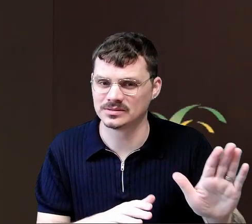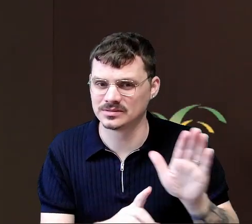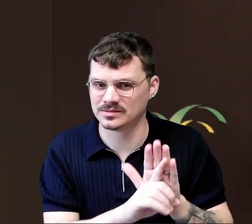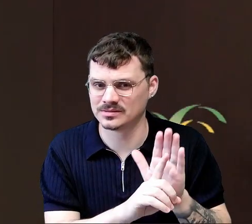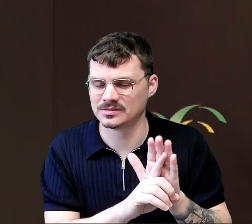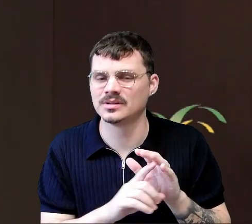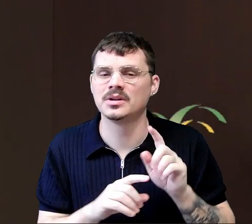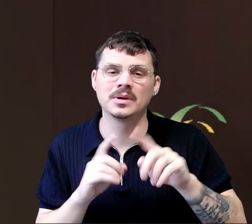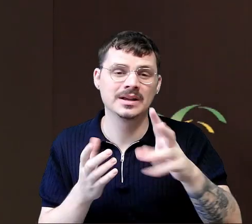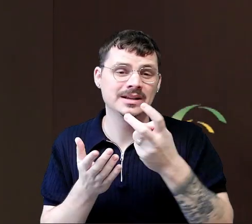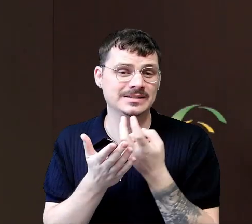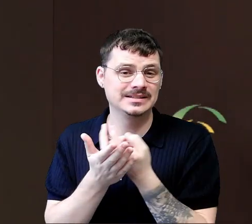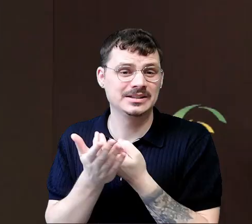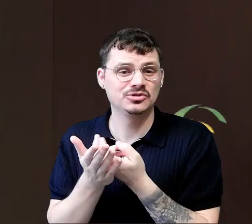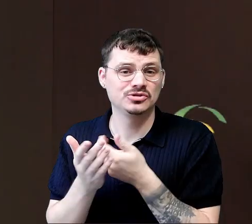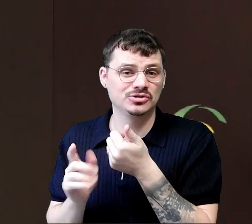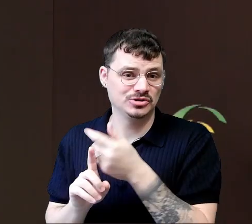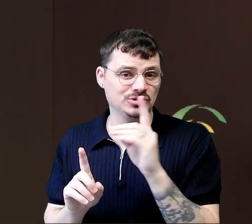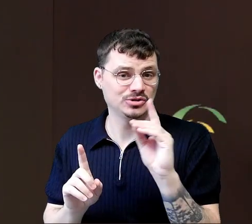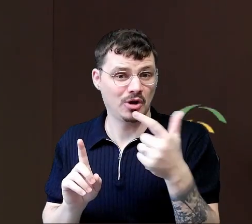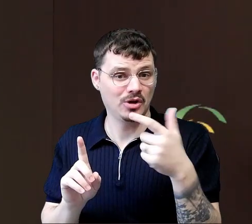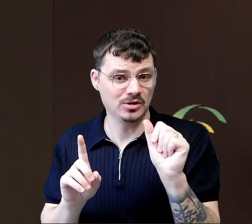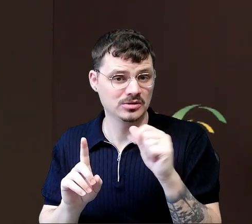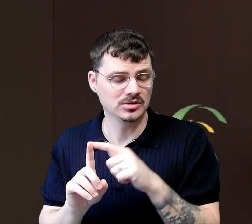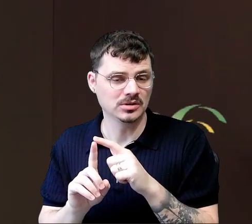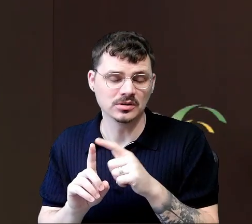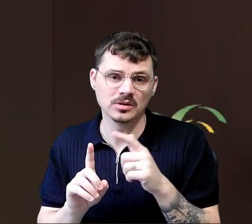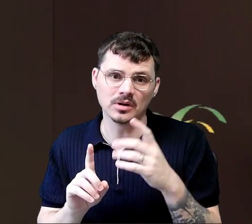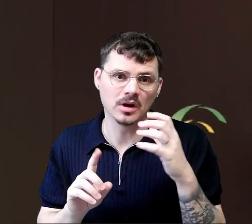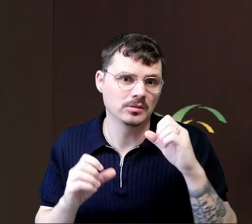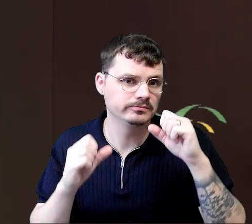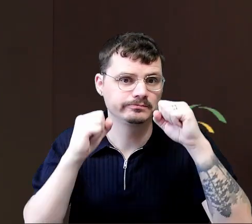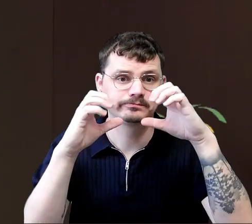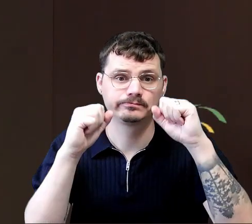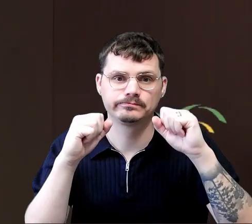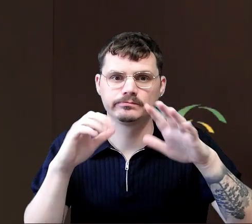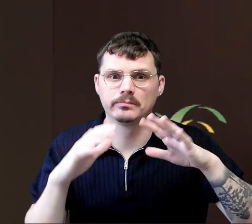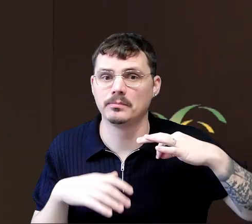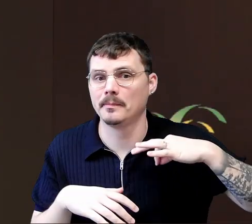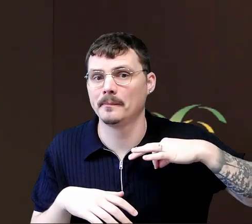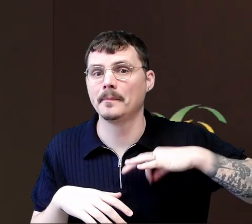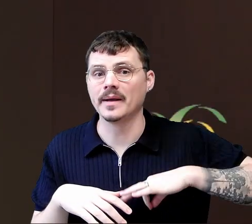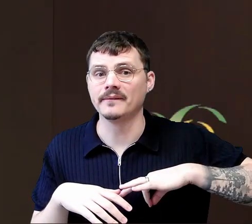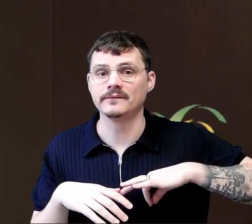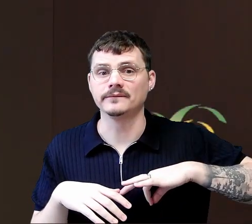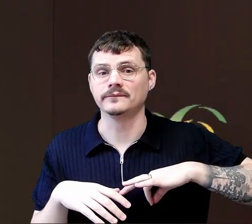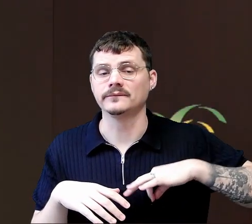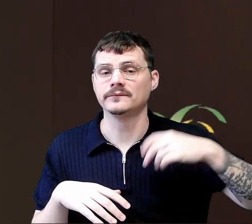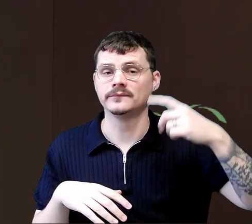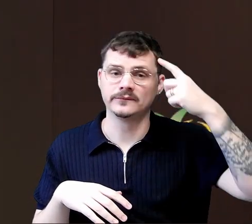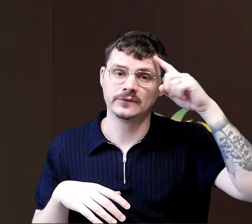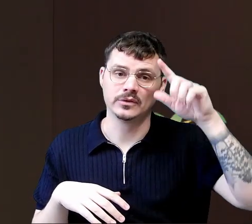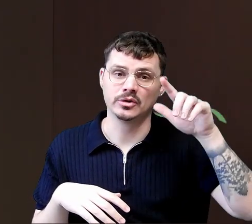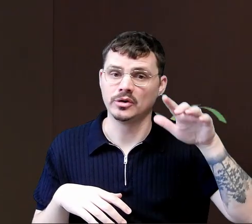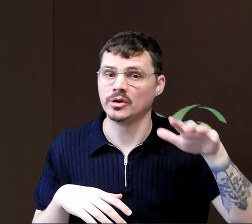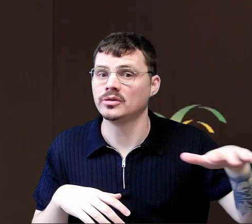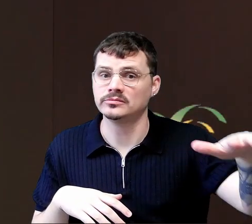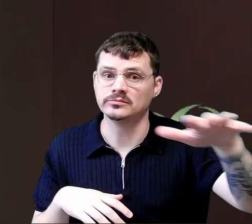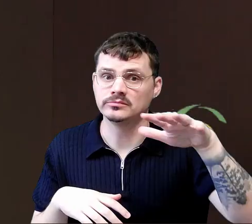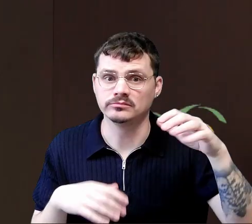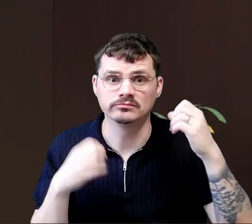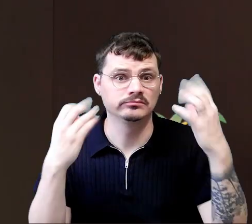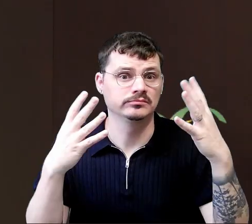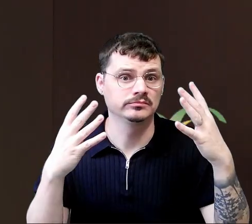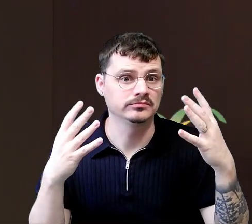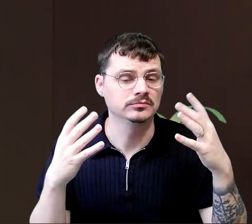But seizure dogs are an extraordinary benefit to an awful lot